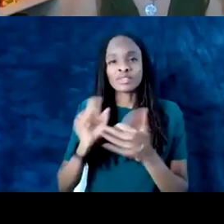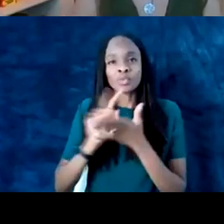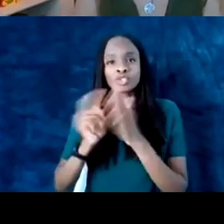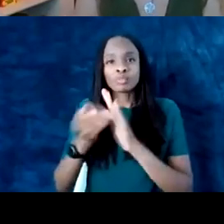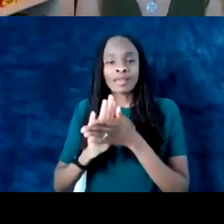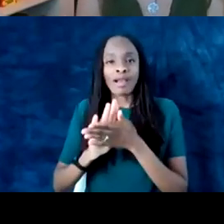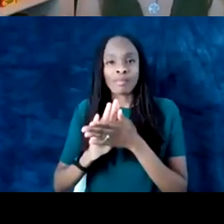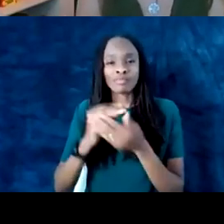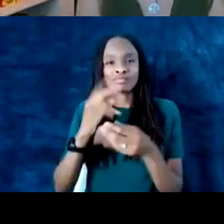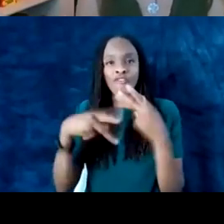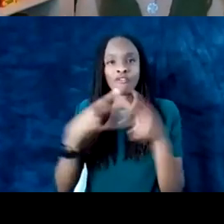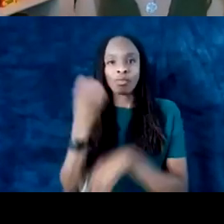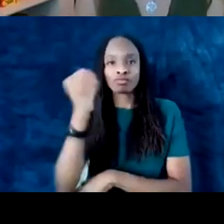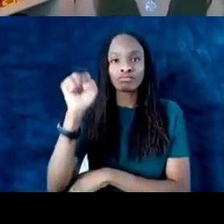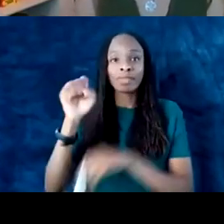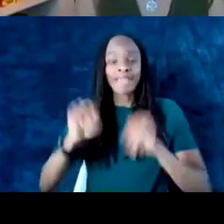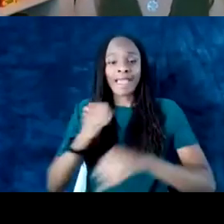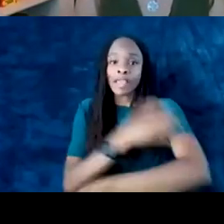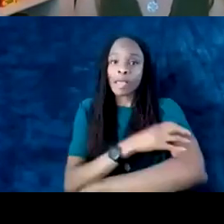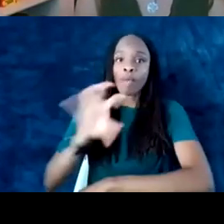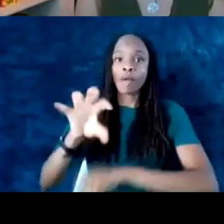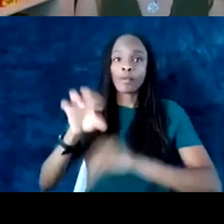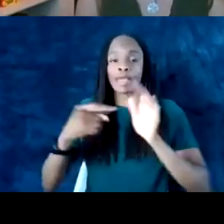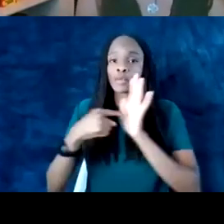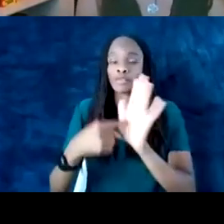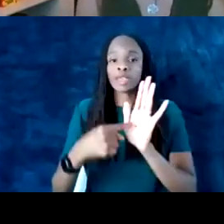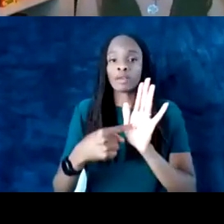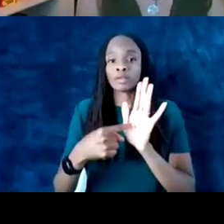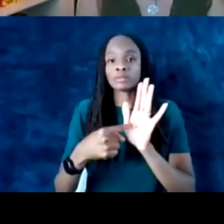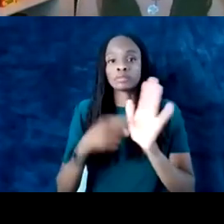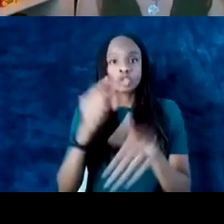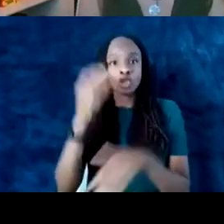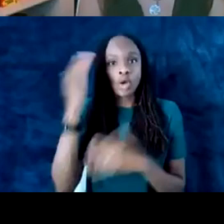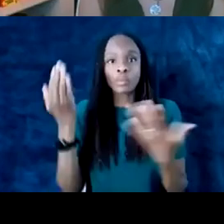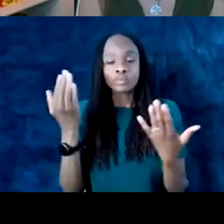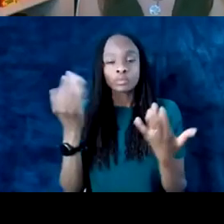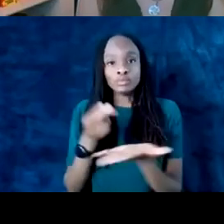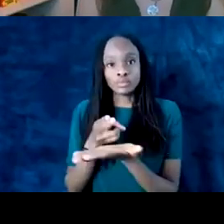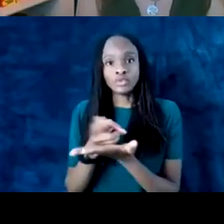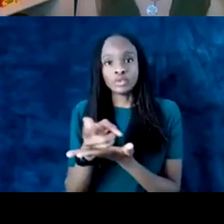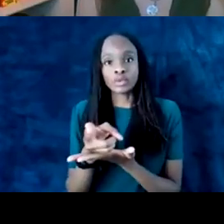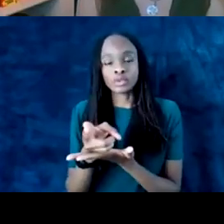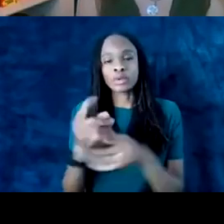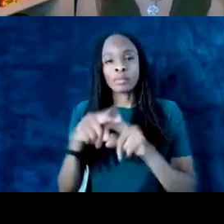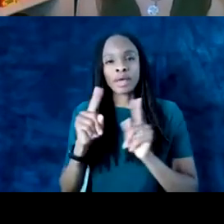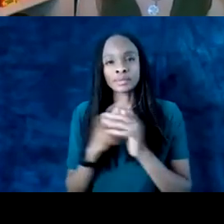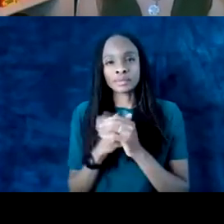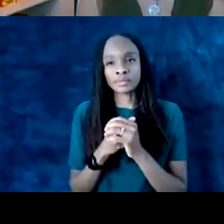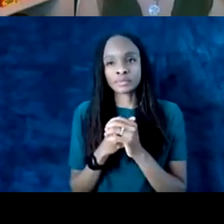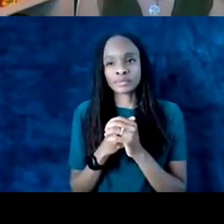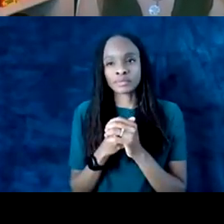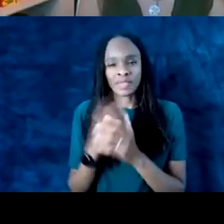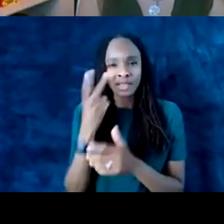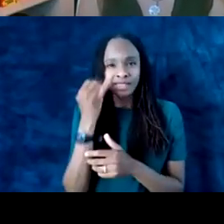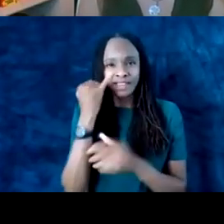Lisa, you mentioned it can empower and it can reveal, you know, truths, but want to see if we can dig a bit more